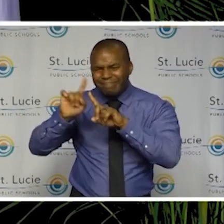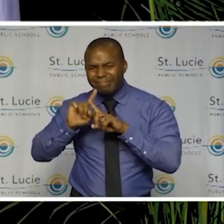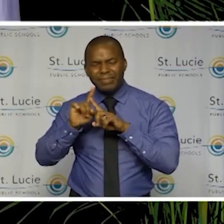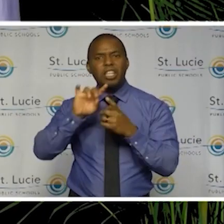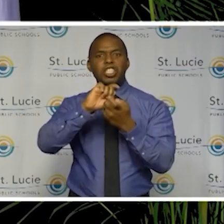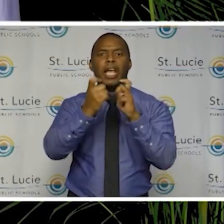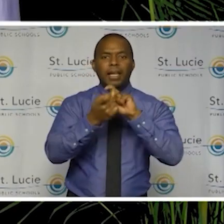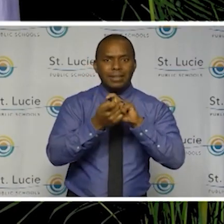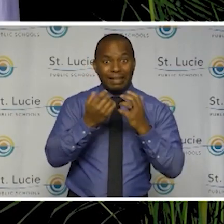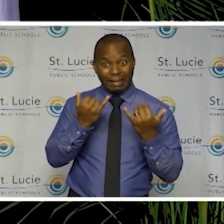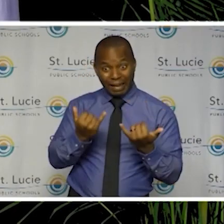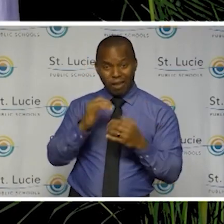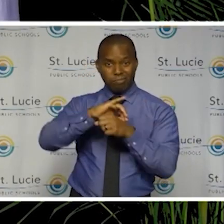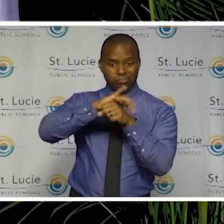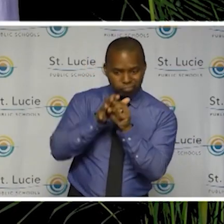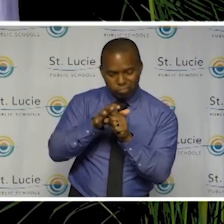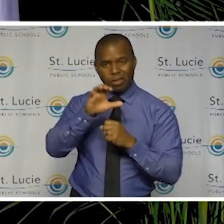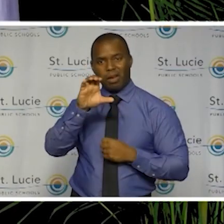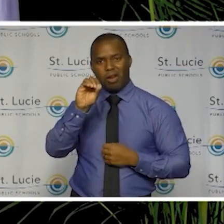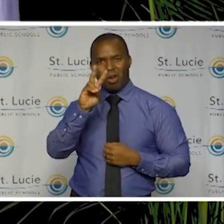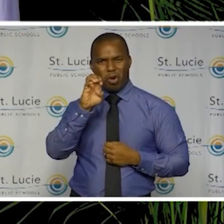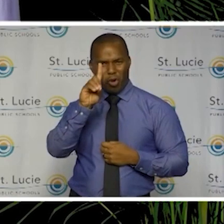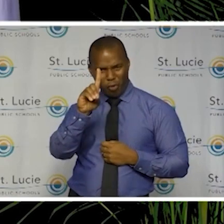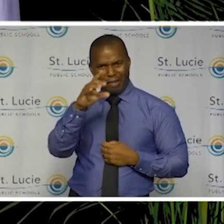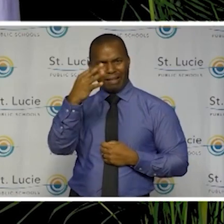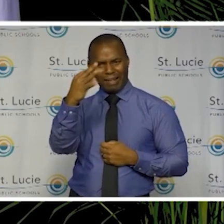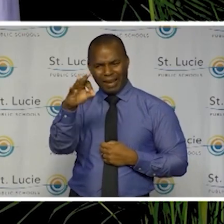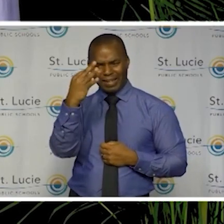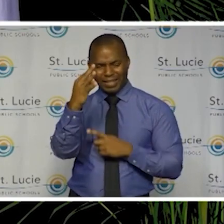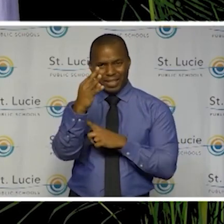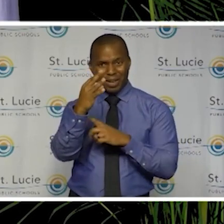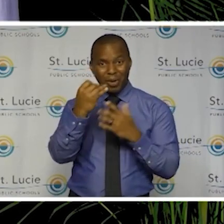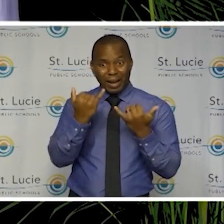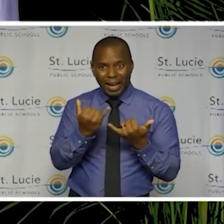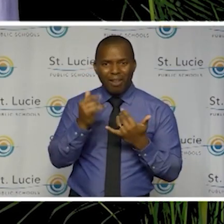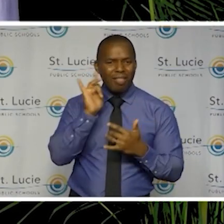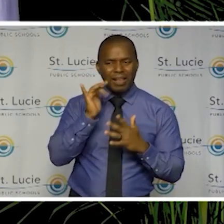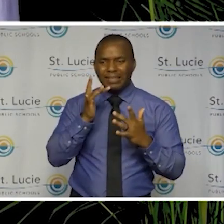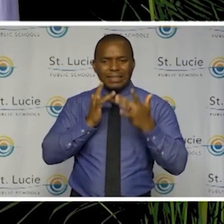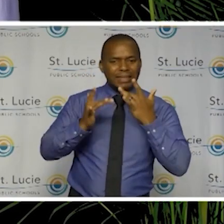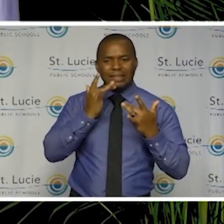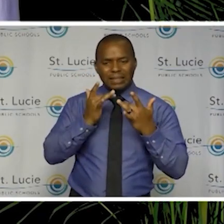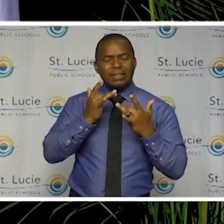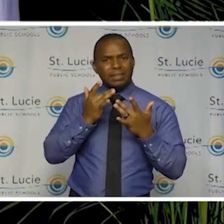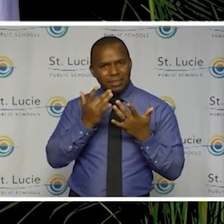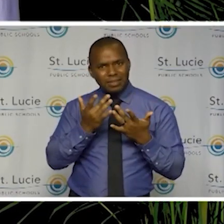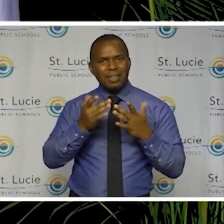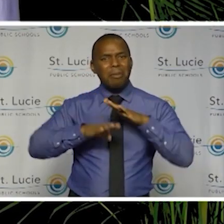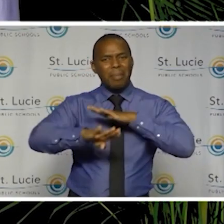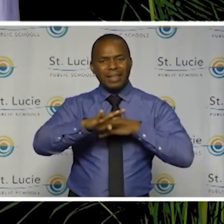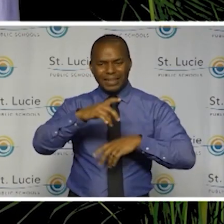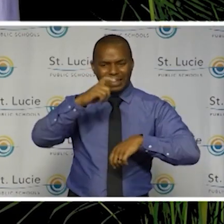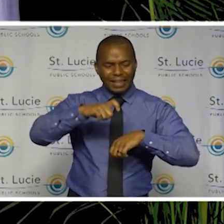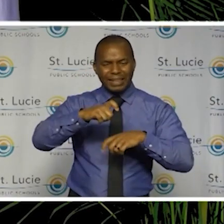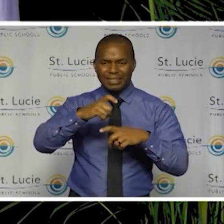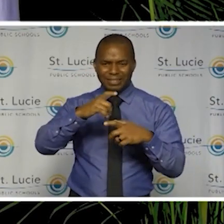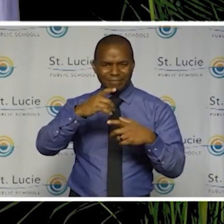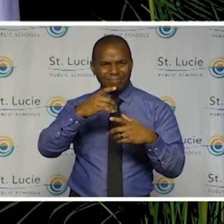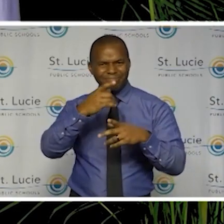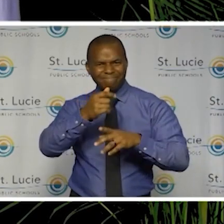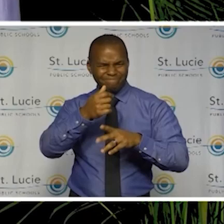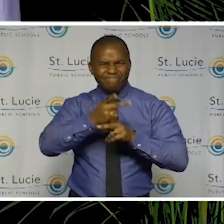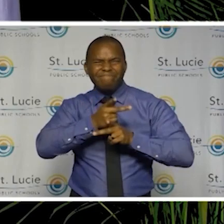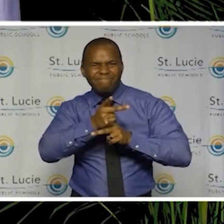now, COVID-19, when it seems that our basic needs are being threatened. Through all this chaos and